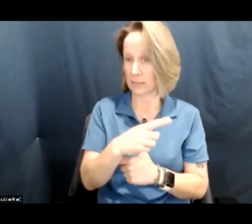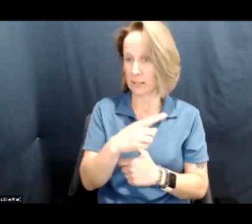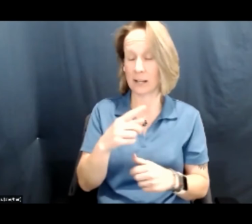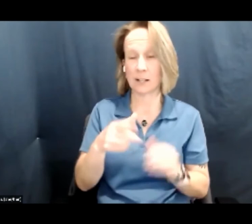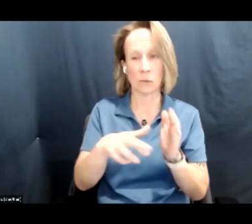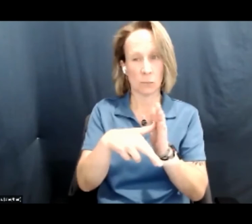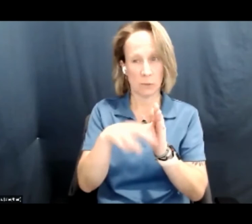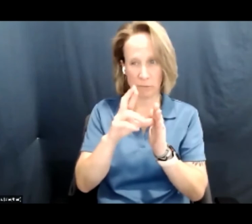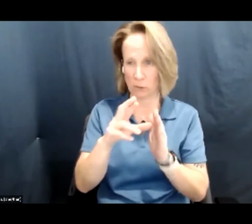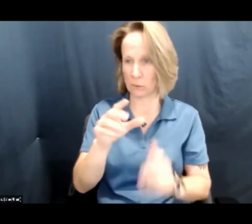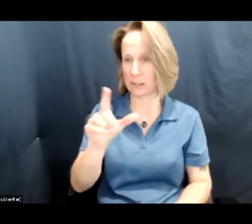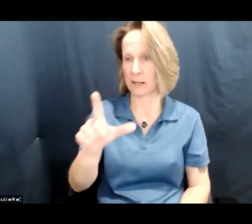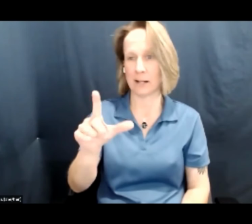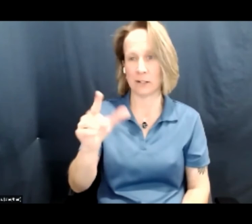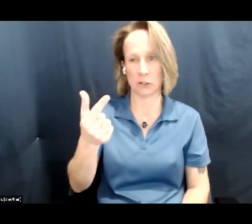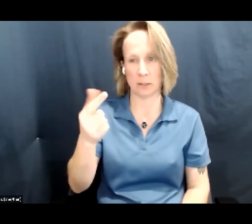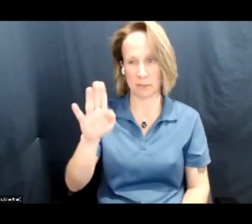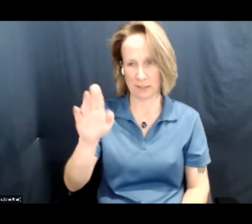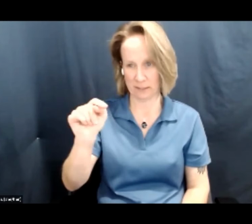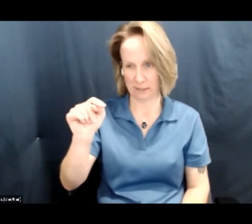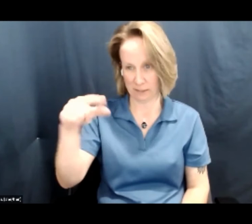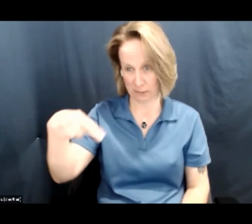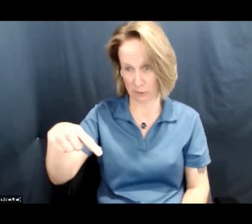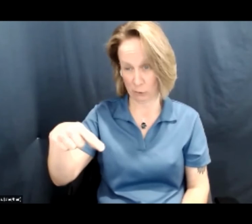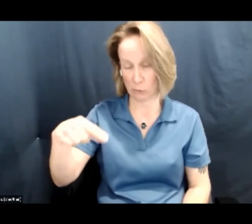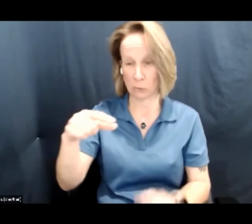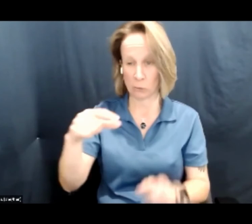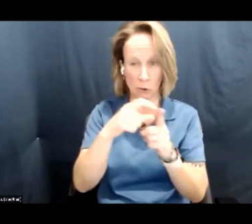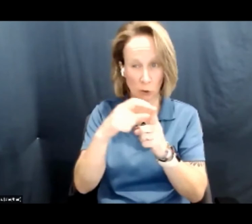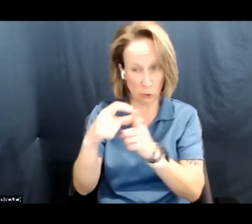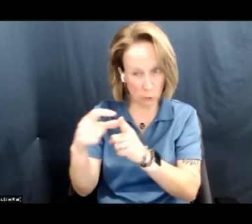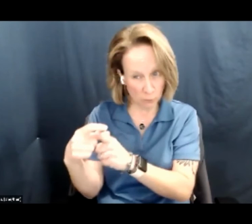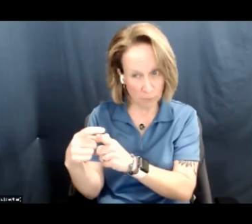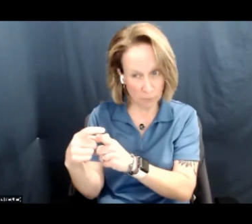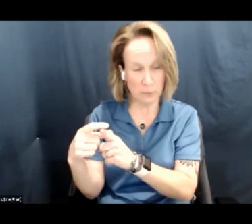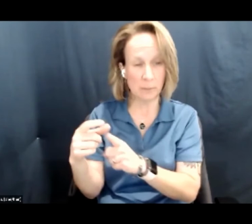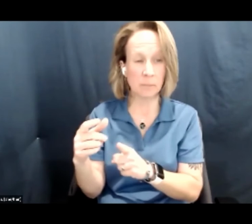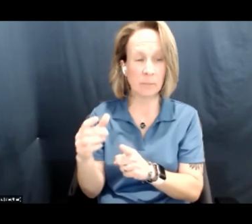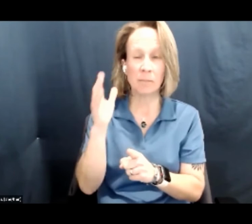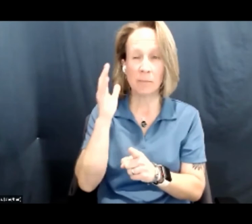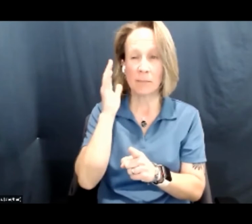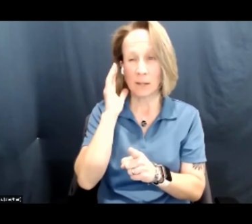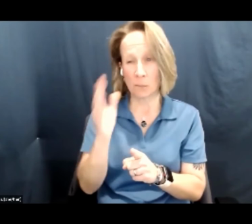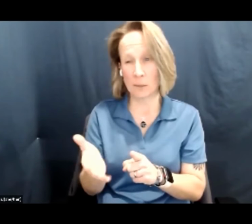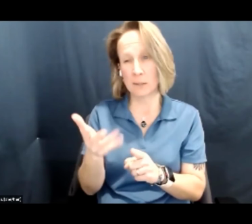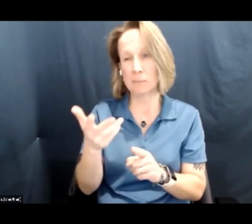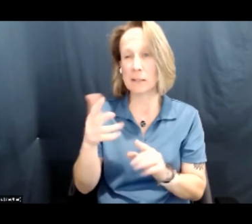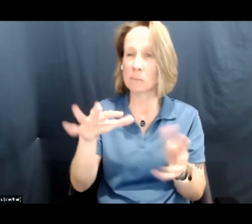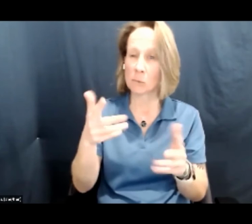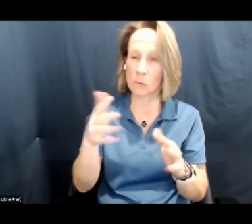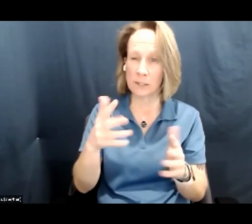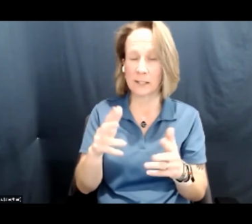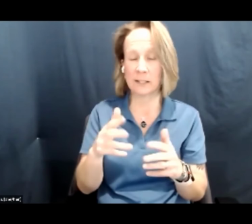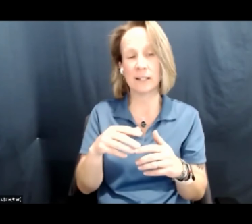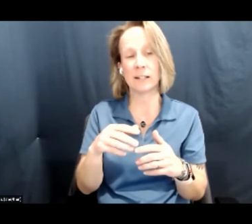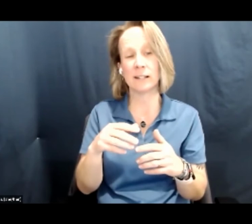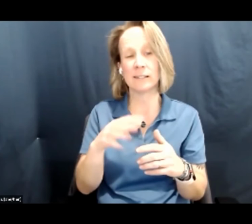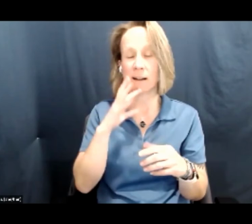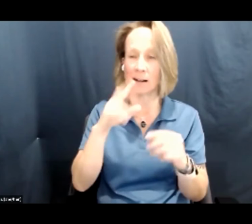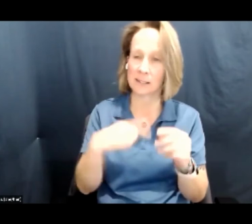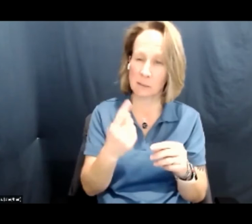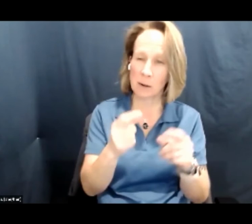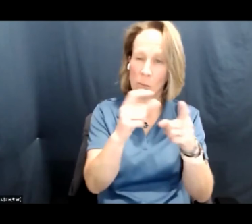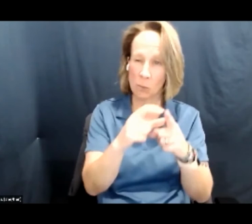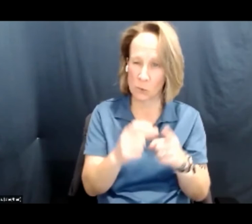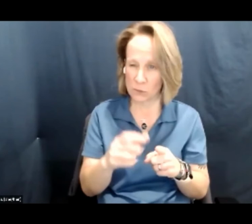LGBTQ terminology and identities. It's going to be pretty 101, so going over different